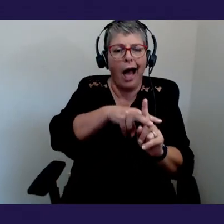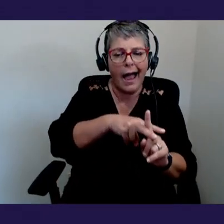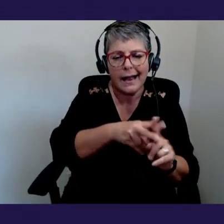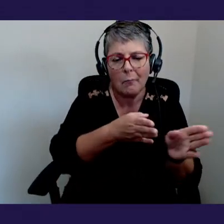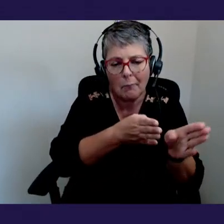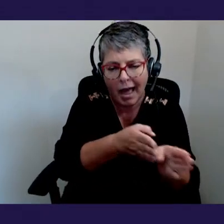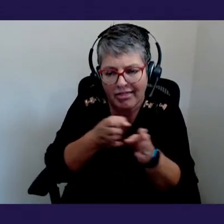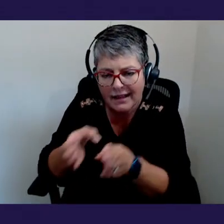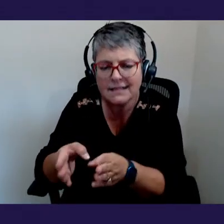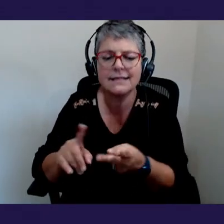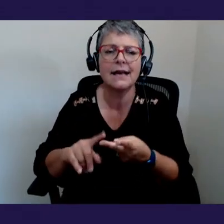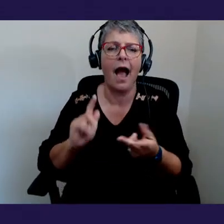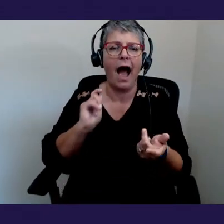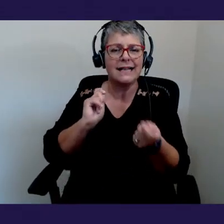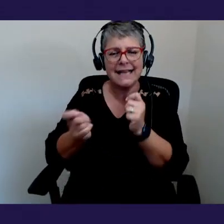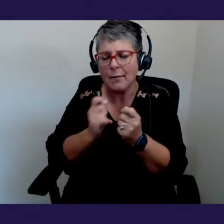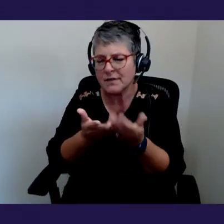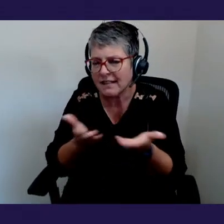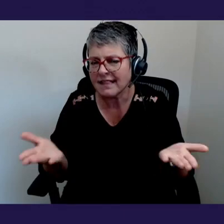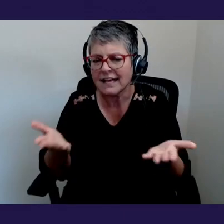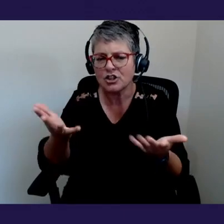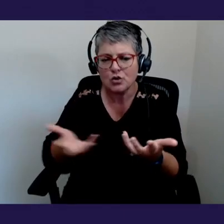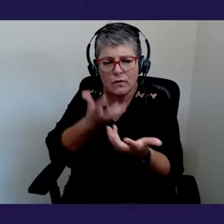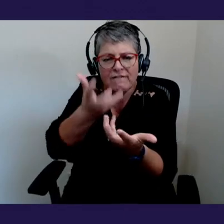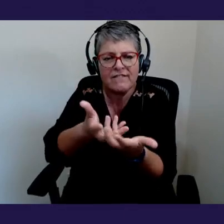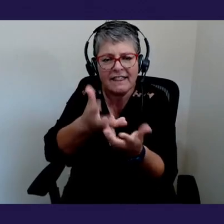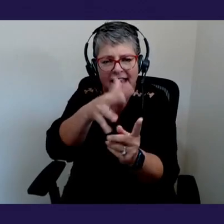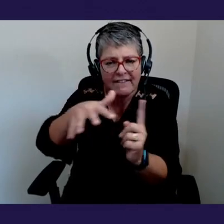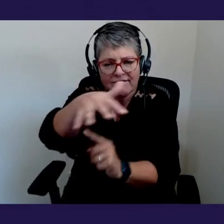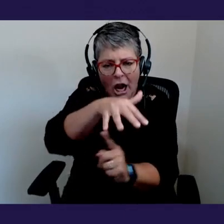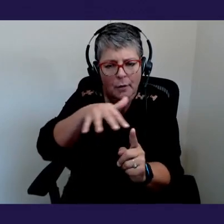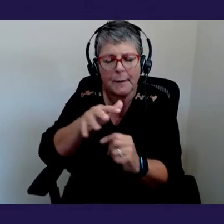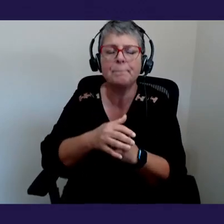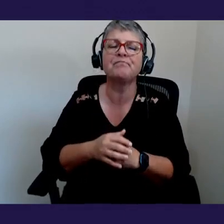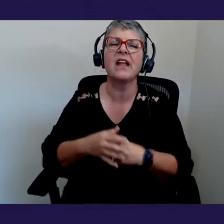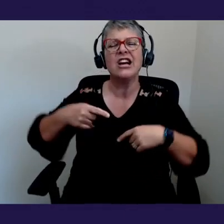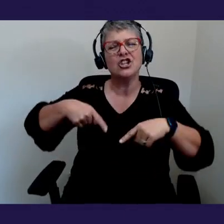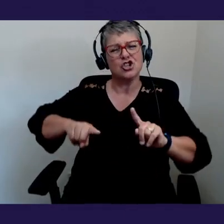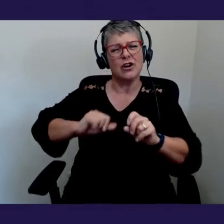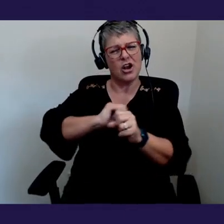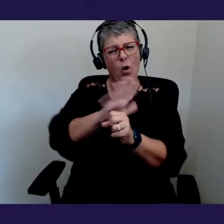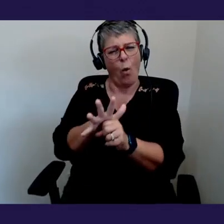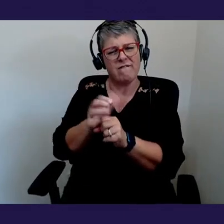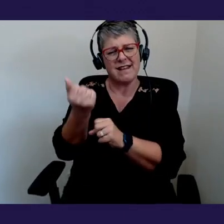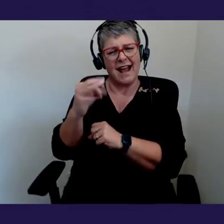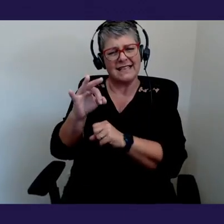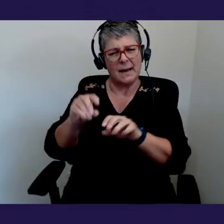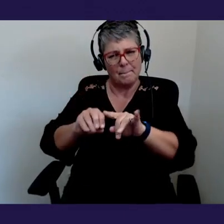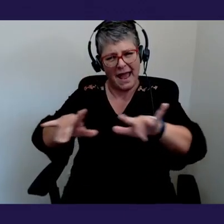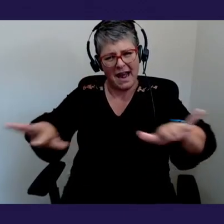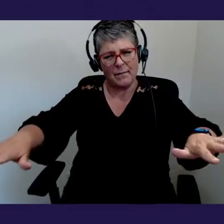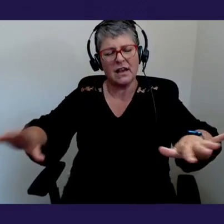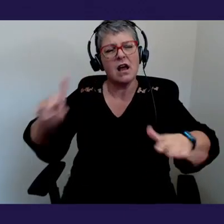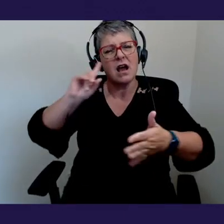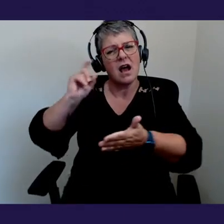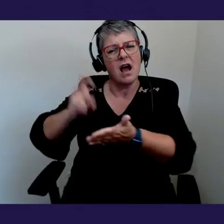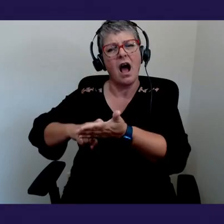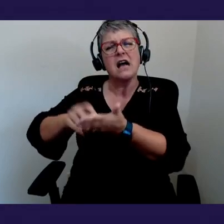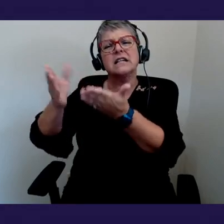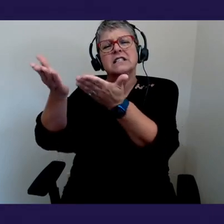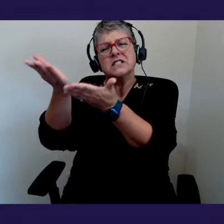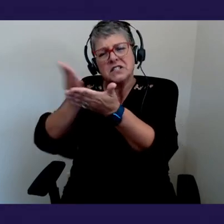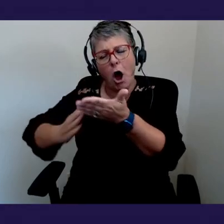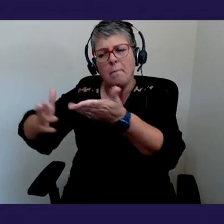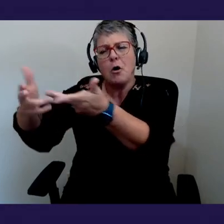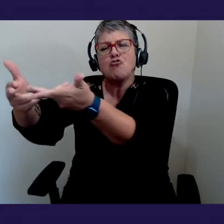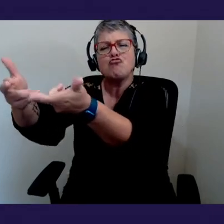environment. During the pandemic, we saw that some regions reached a sort of a threshold,